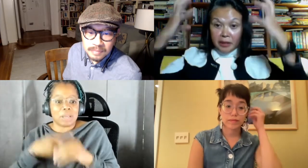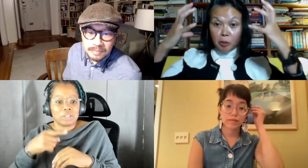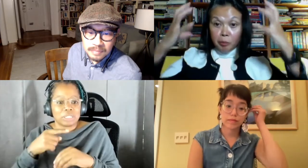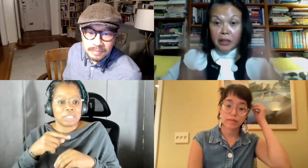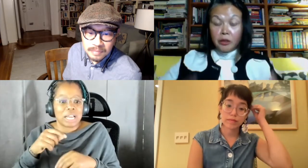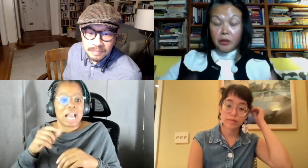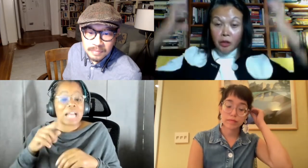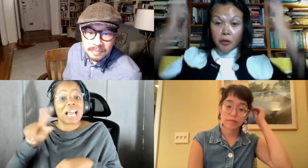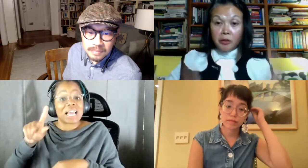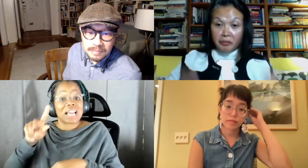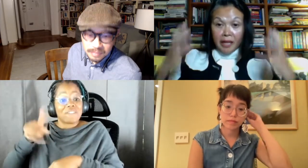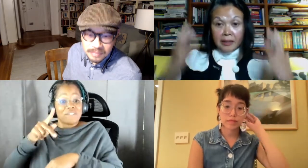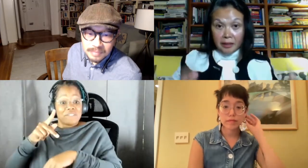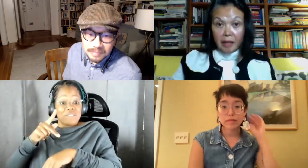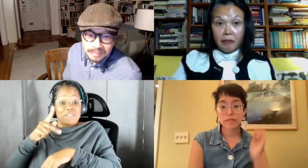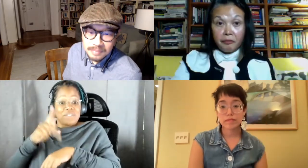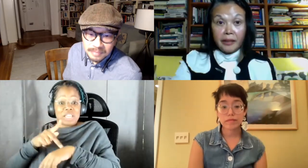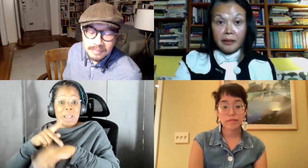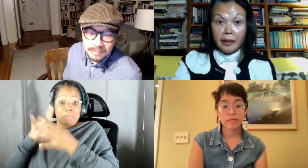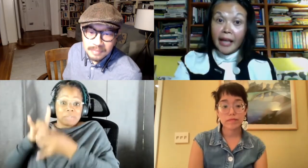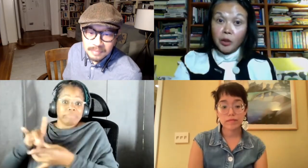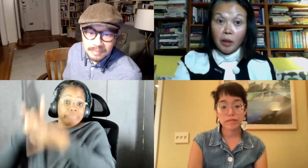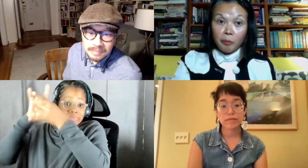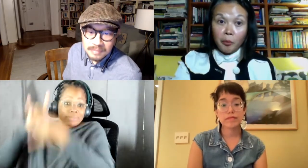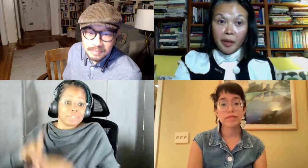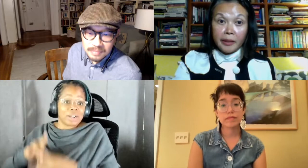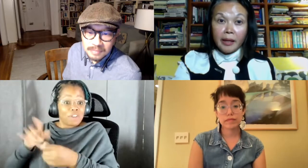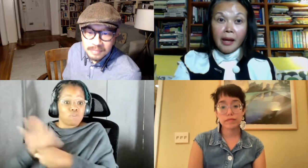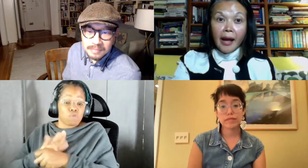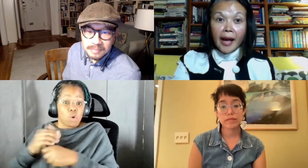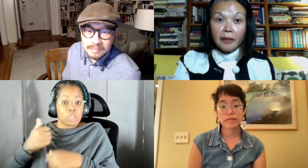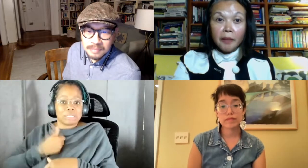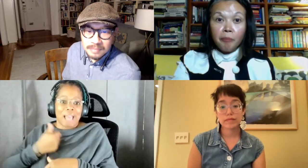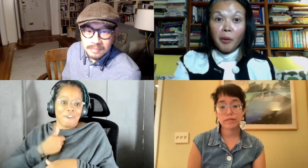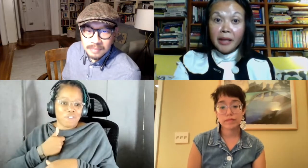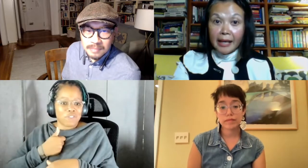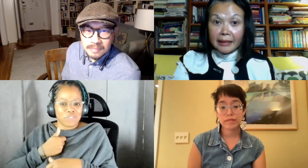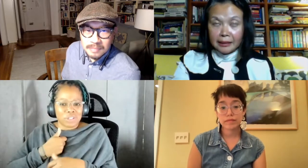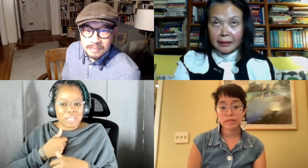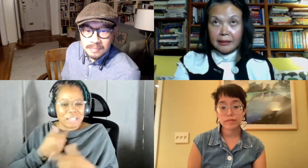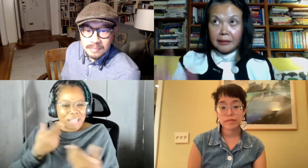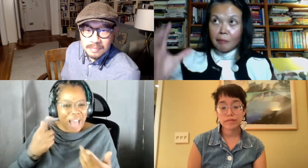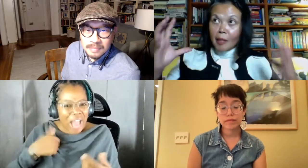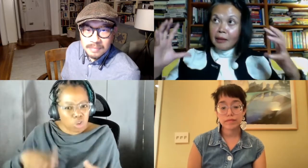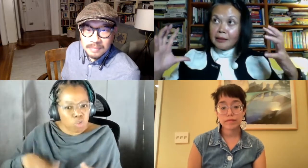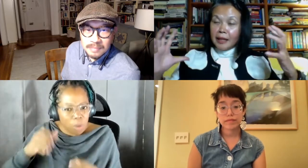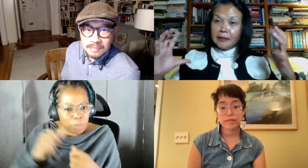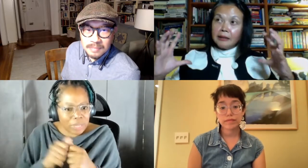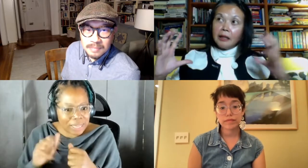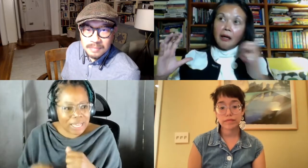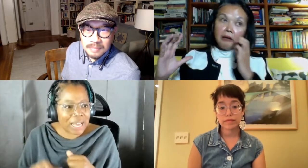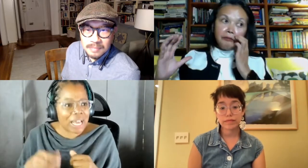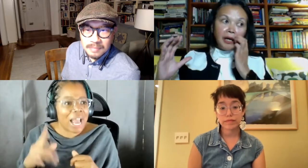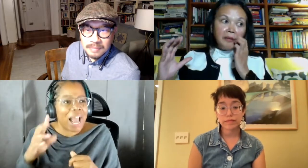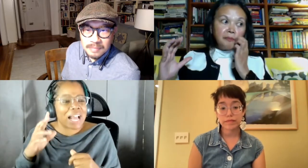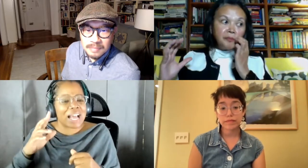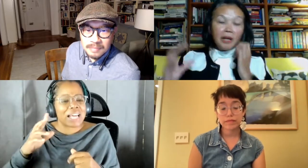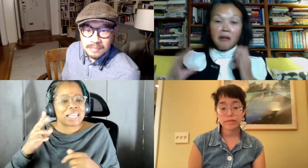is this complete unified South that I grew up with. And in both cases, the sense